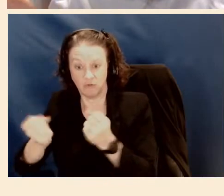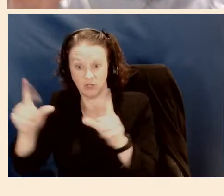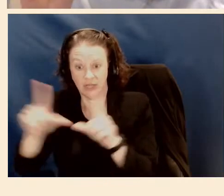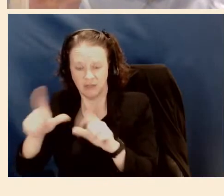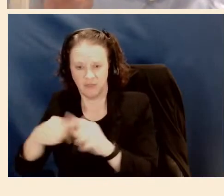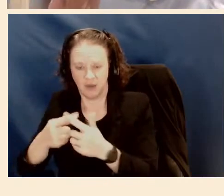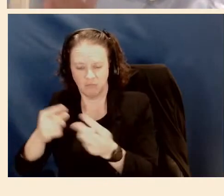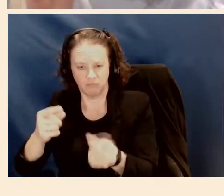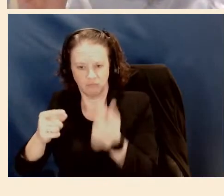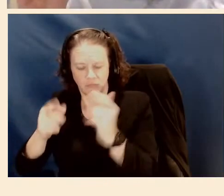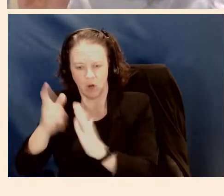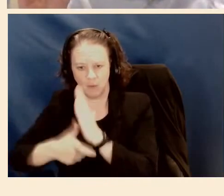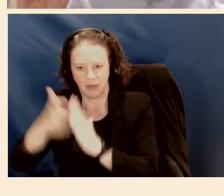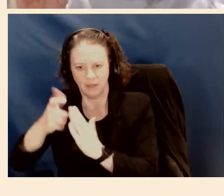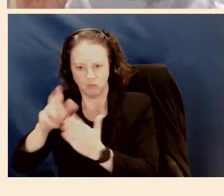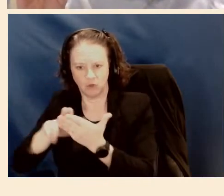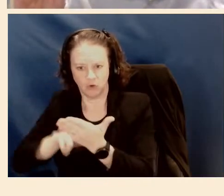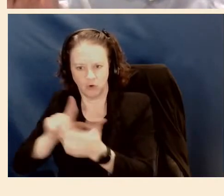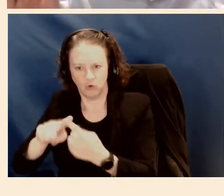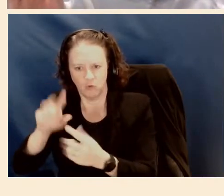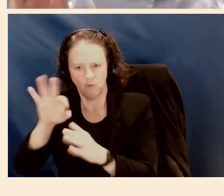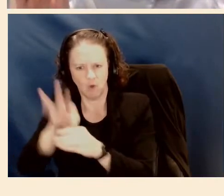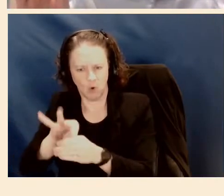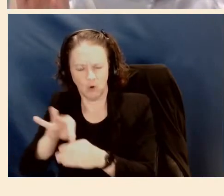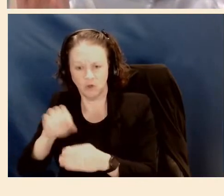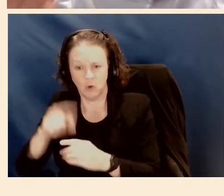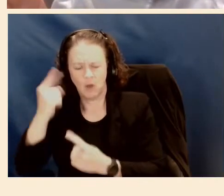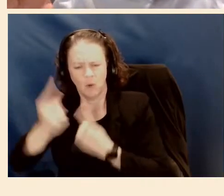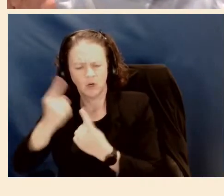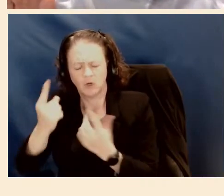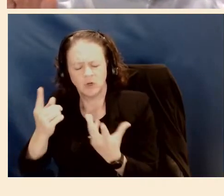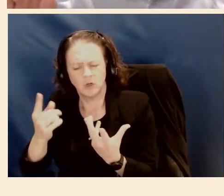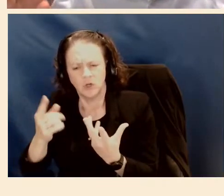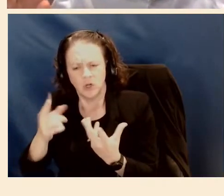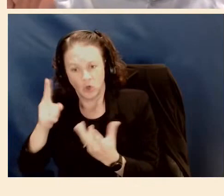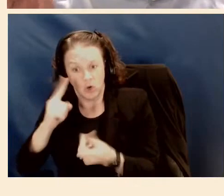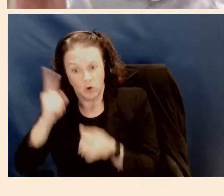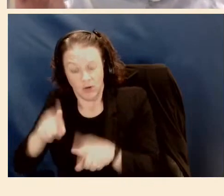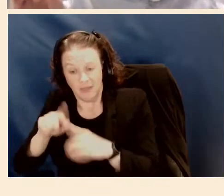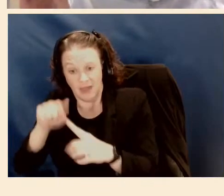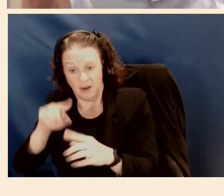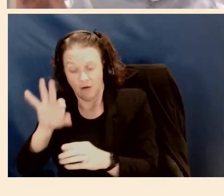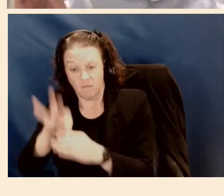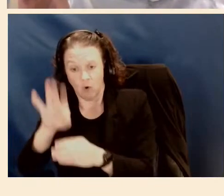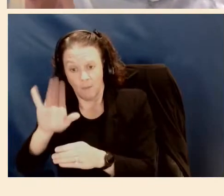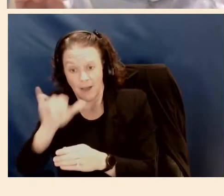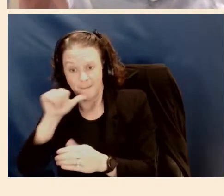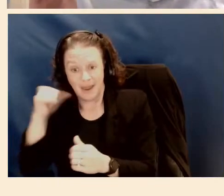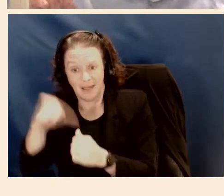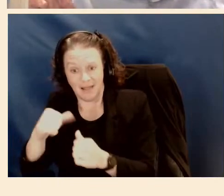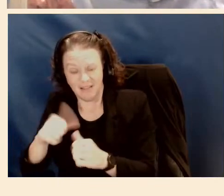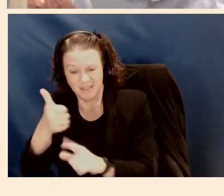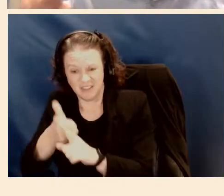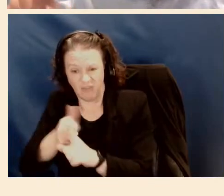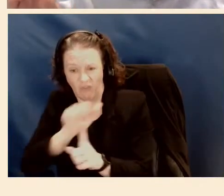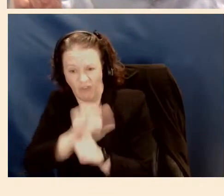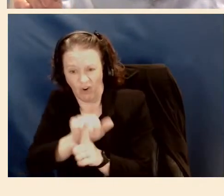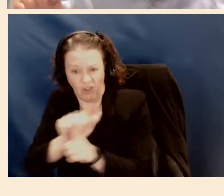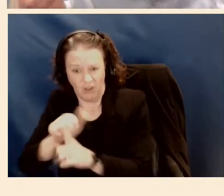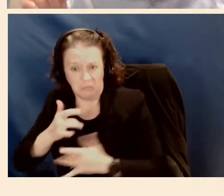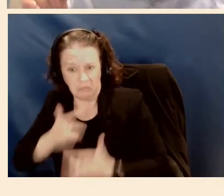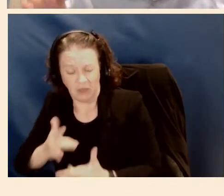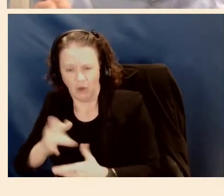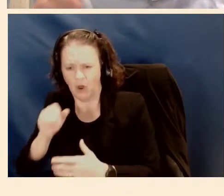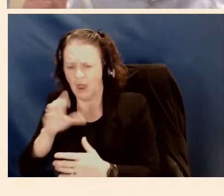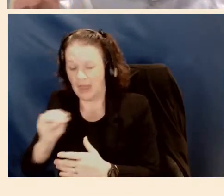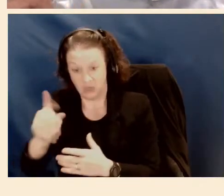So again, do you agree with the claims that vote by mail is fraudulent? And as Secretary of State, would you support the